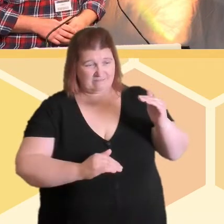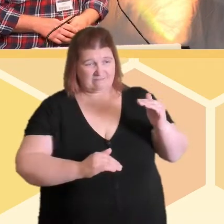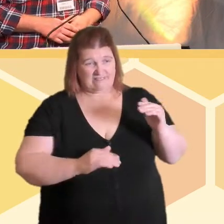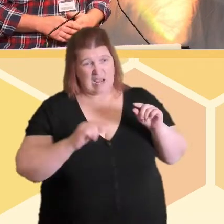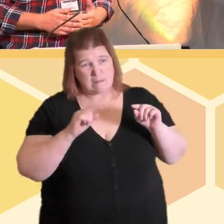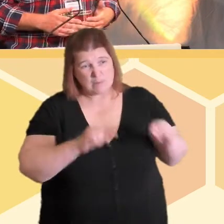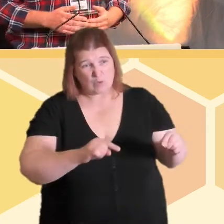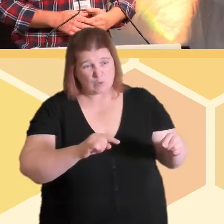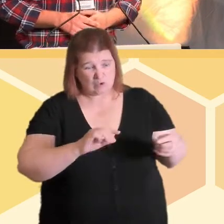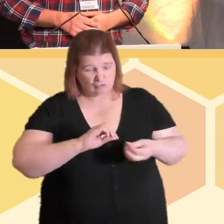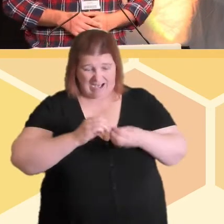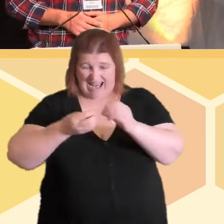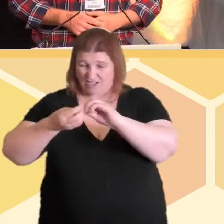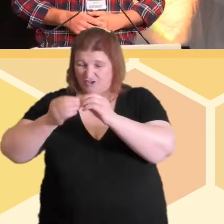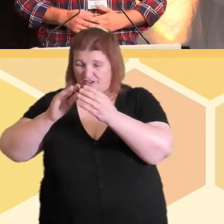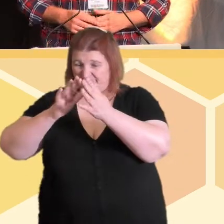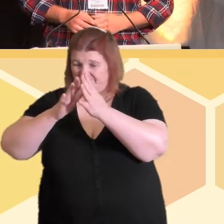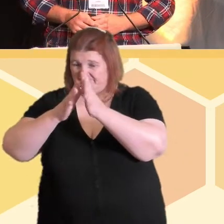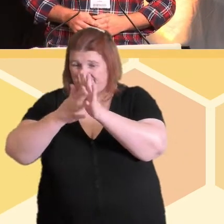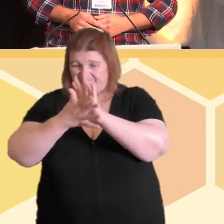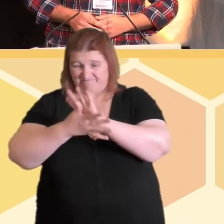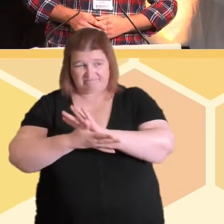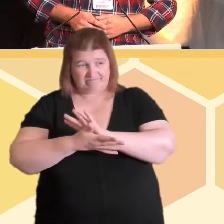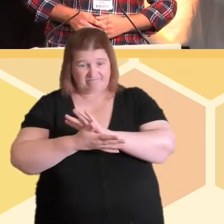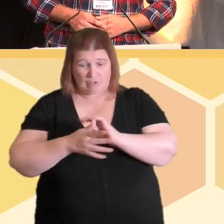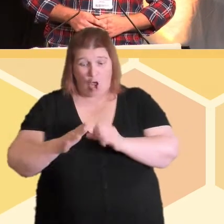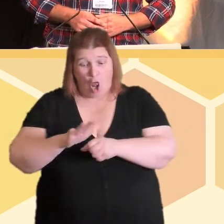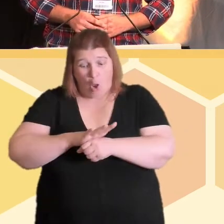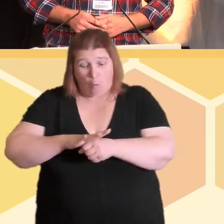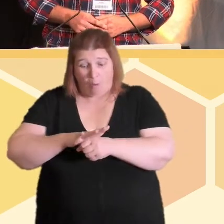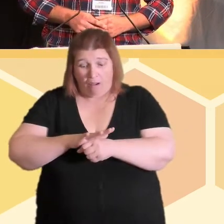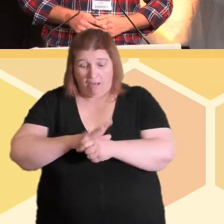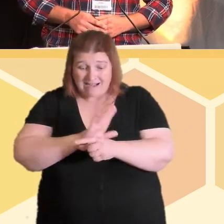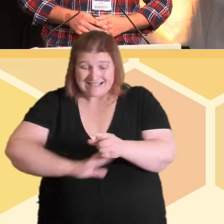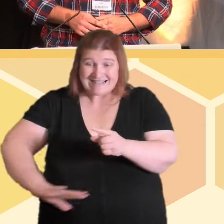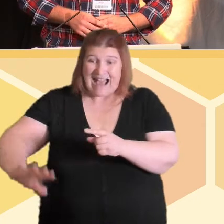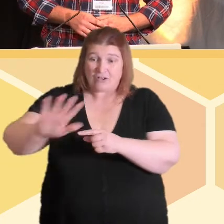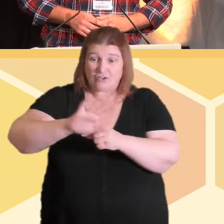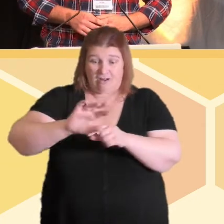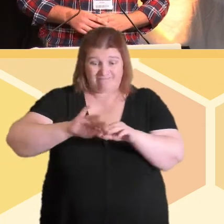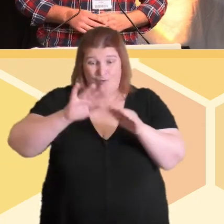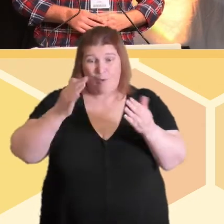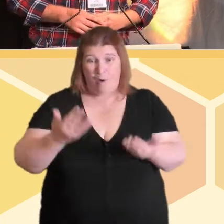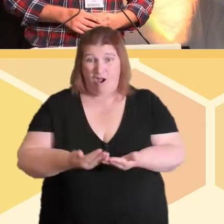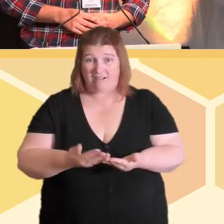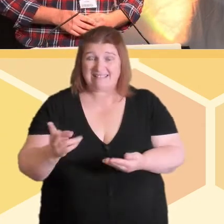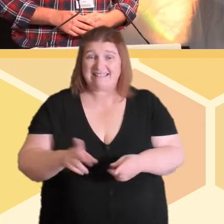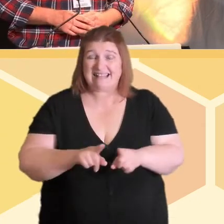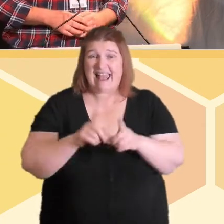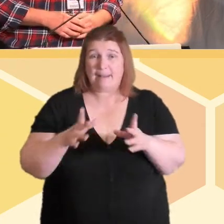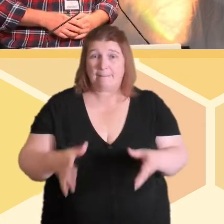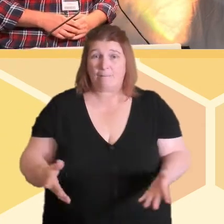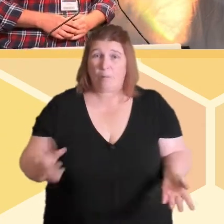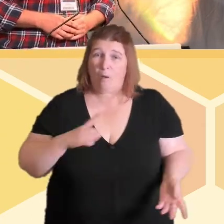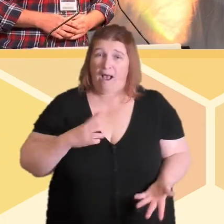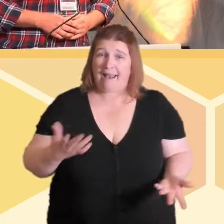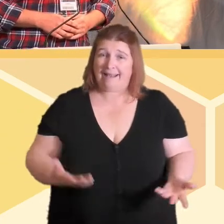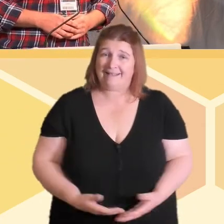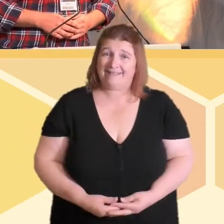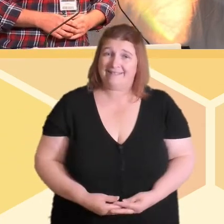of creation, locally, nationally, and worldwide. Why is this?